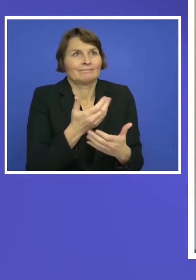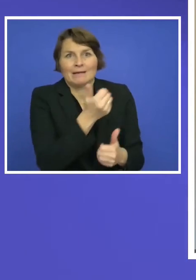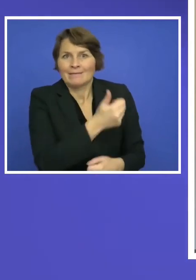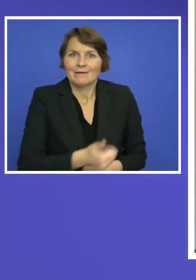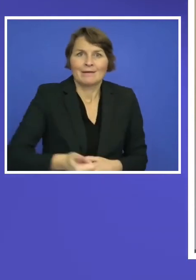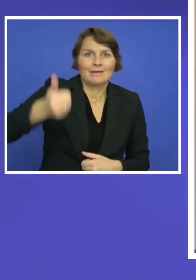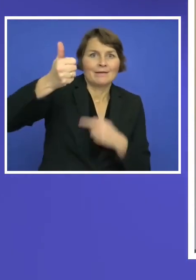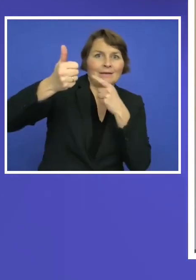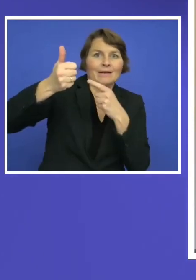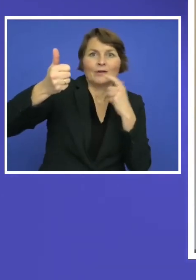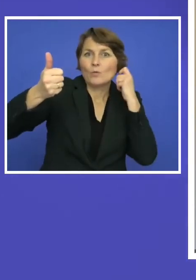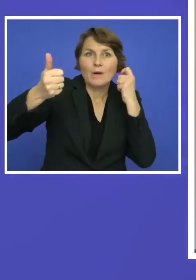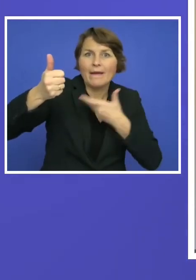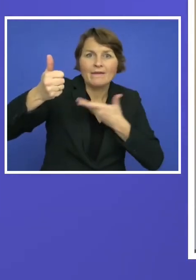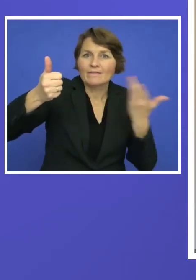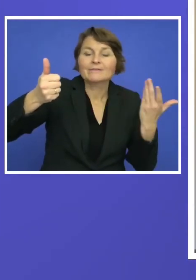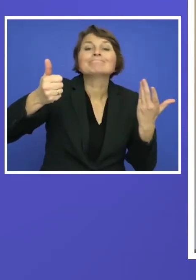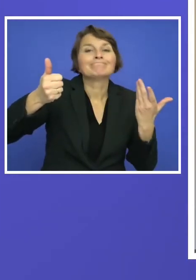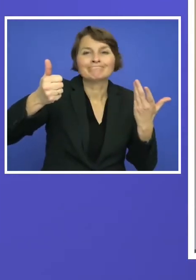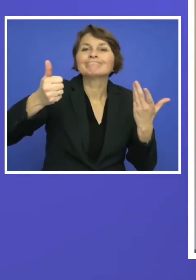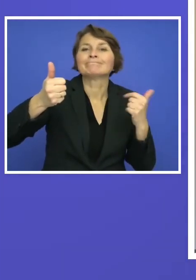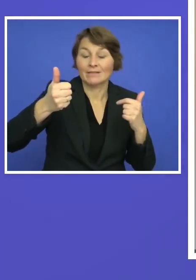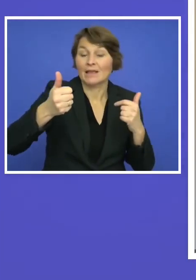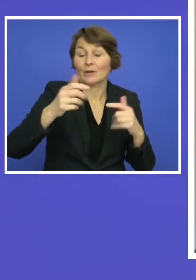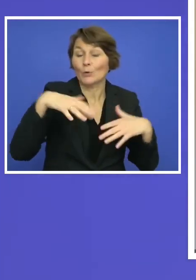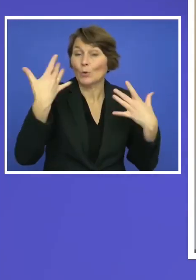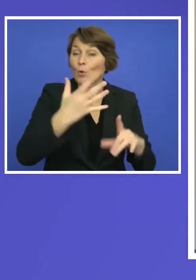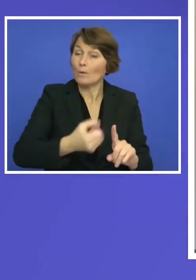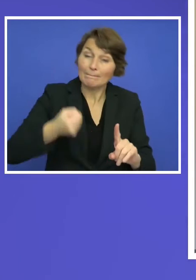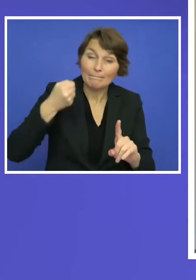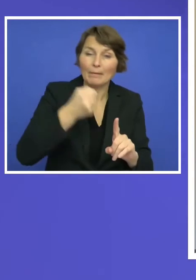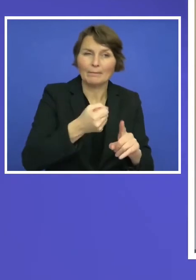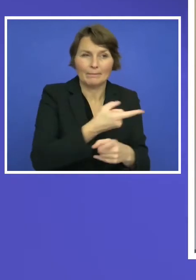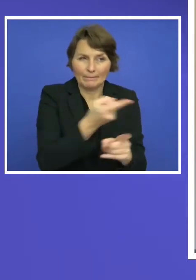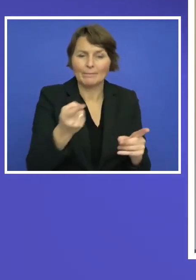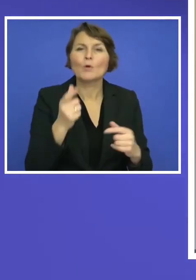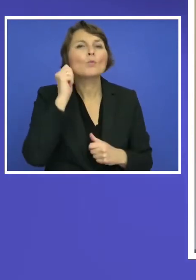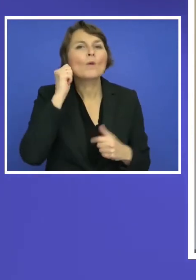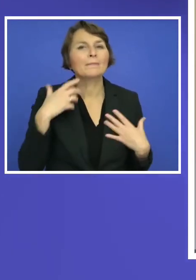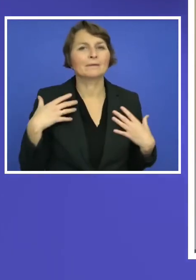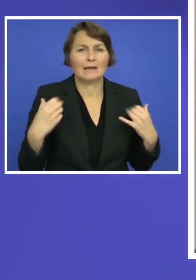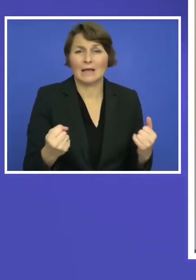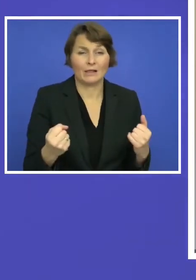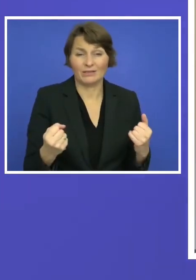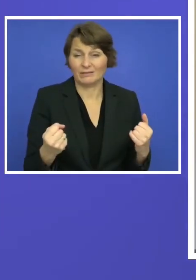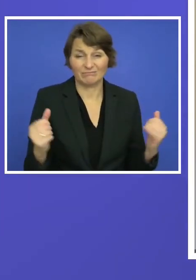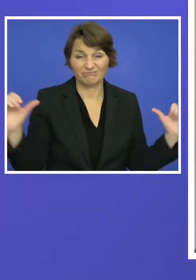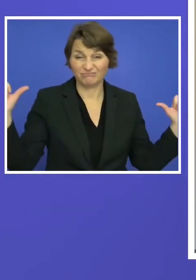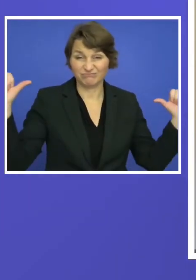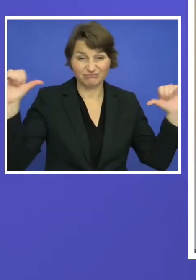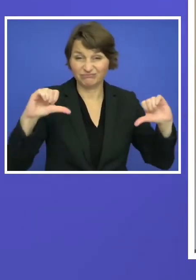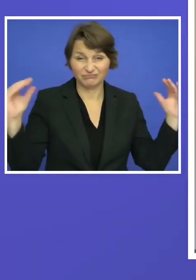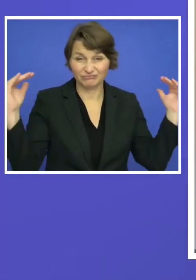means also a huge impact on women's health, including also the lack of protective